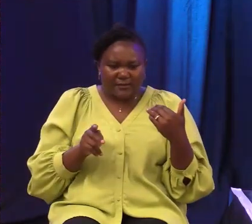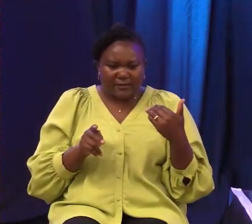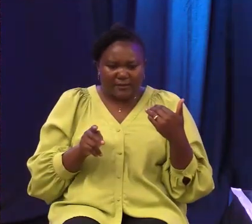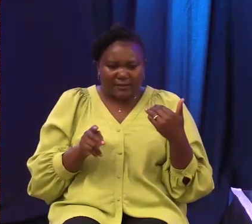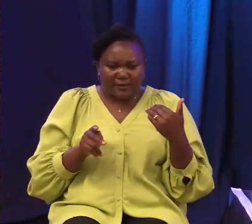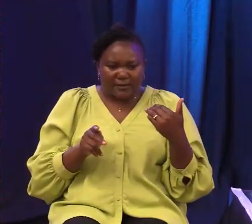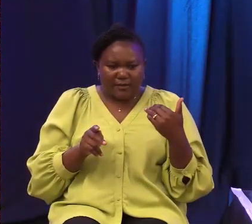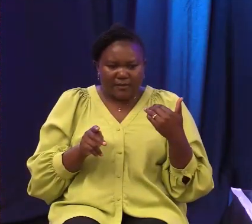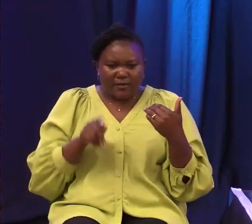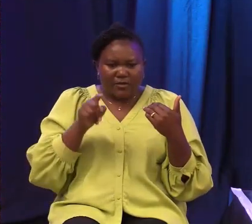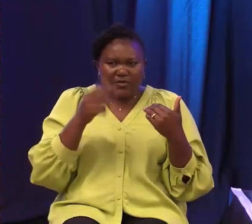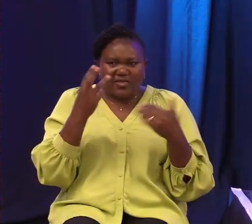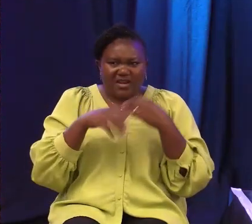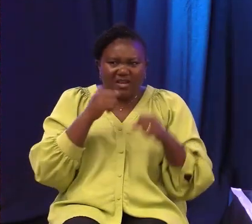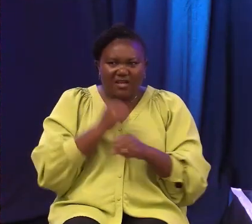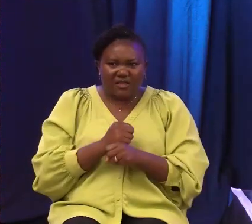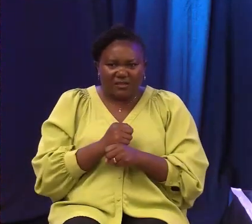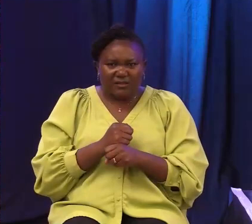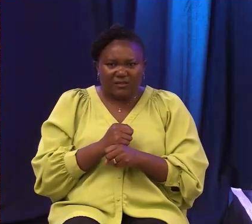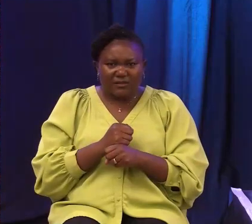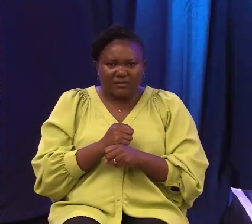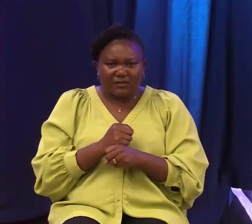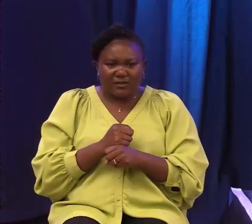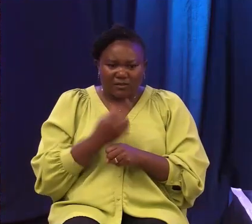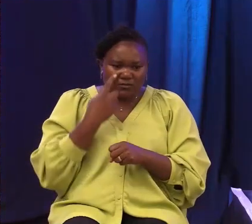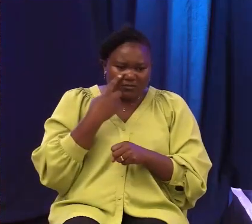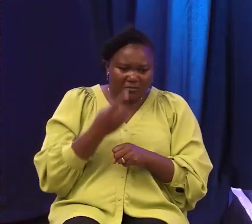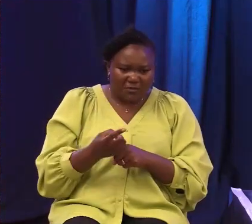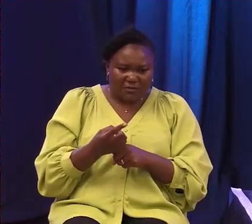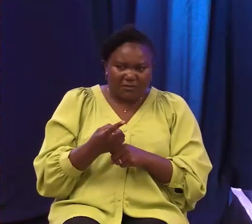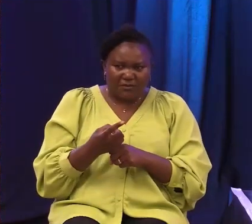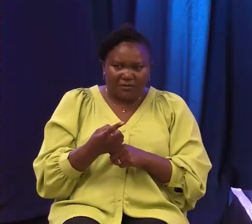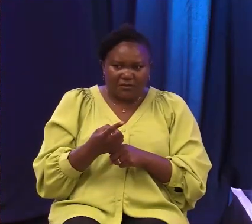They took them 3 years to discover